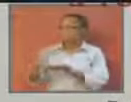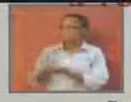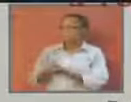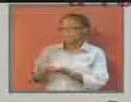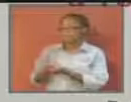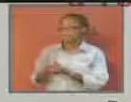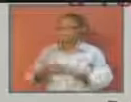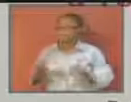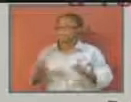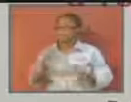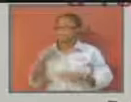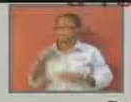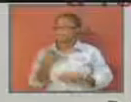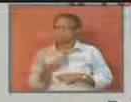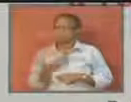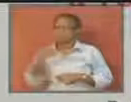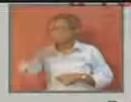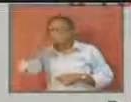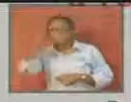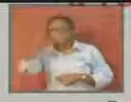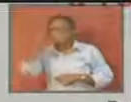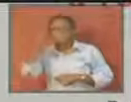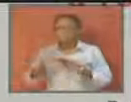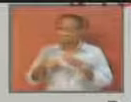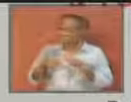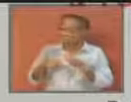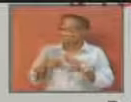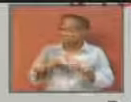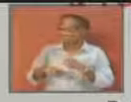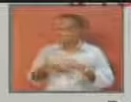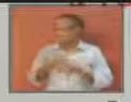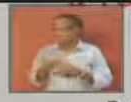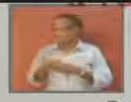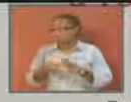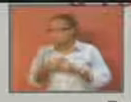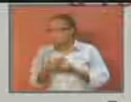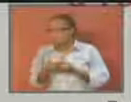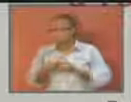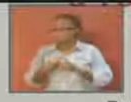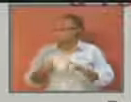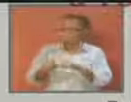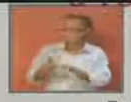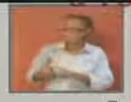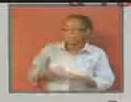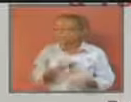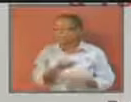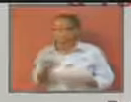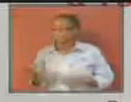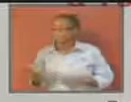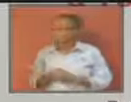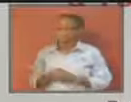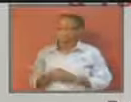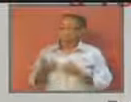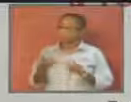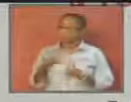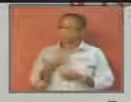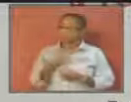we would have had a 12-week time frame when we would have given appointments. That has been brought forward to 8 weeks